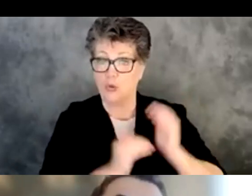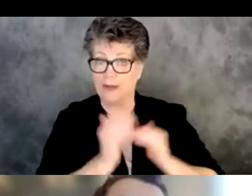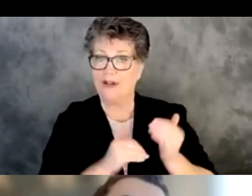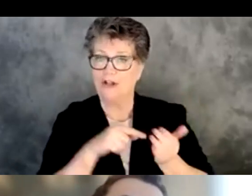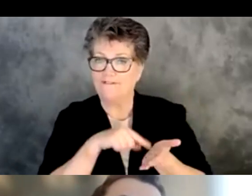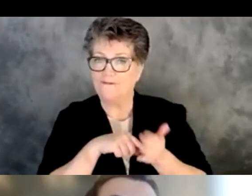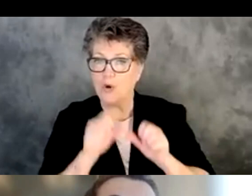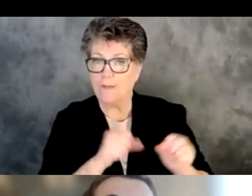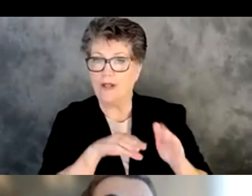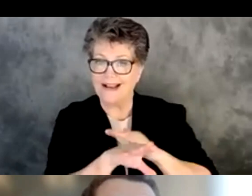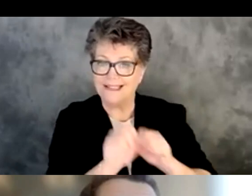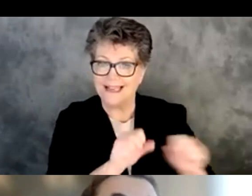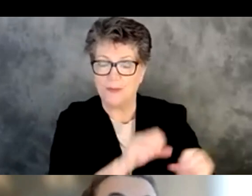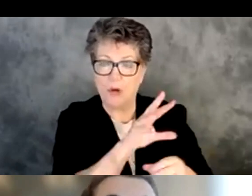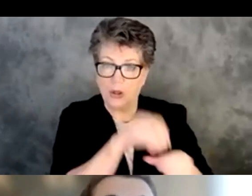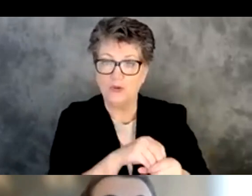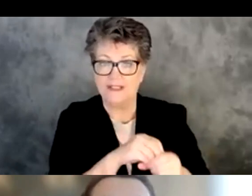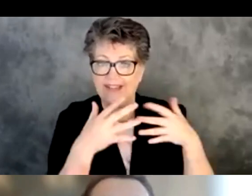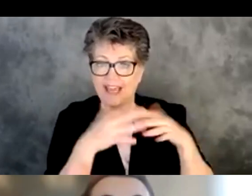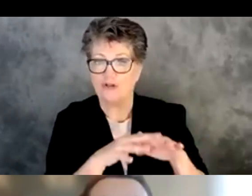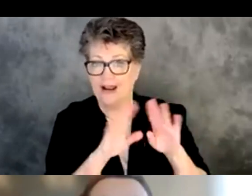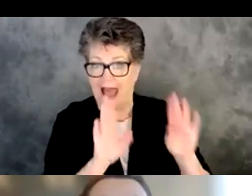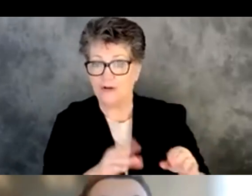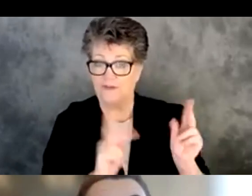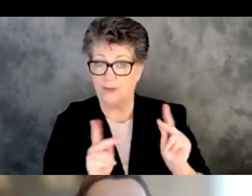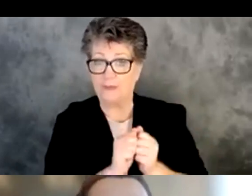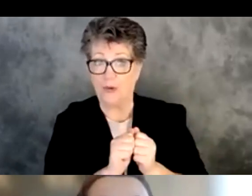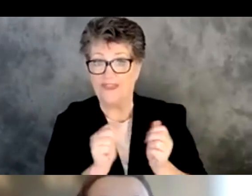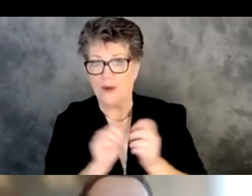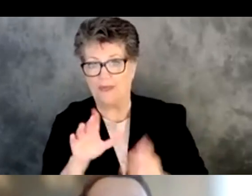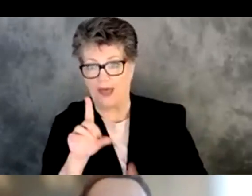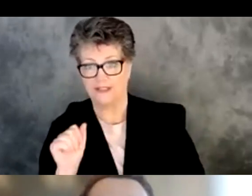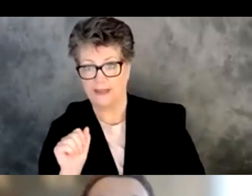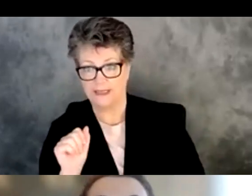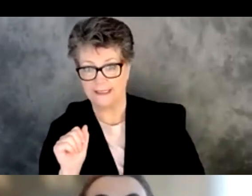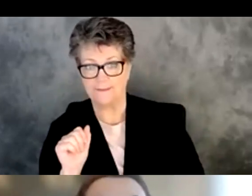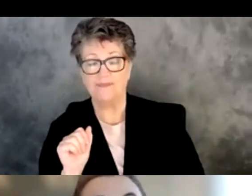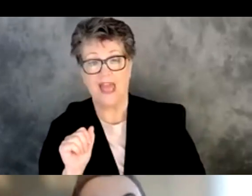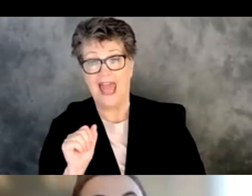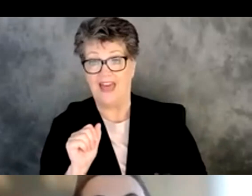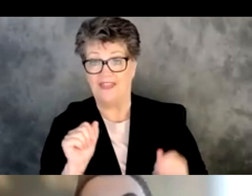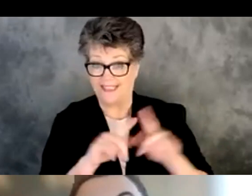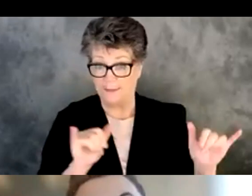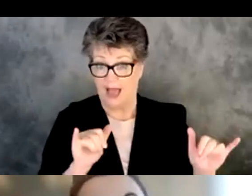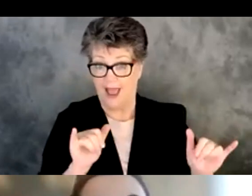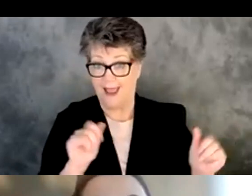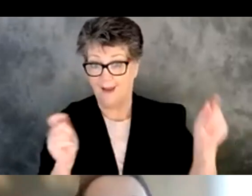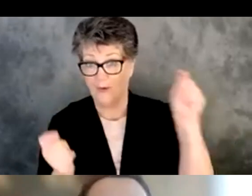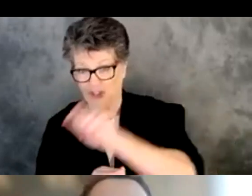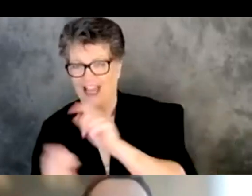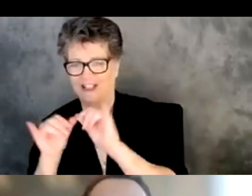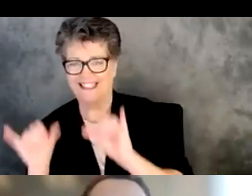affordable, accessible, and inclusive integrated housing for people with and without disabilities. And while we're doing that, we're changing